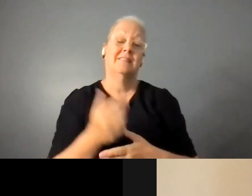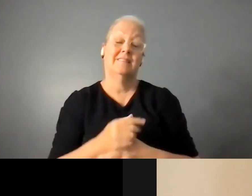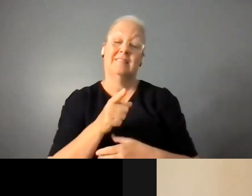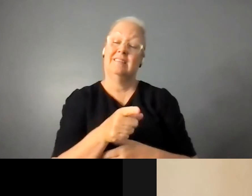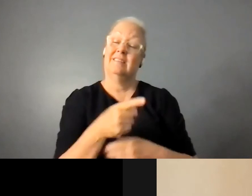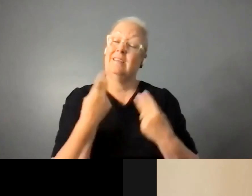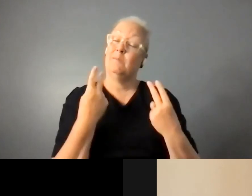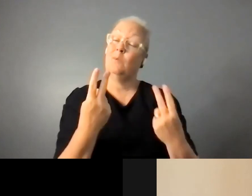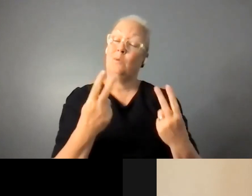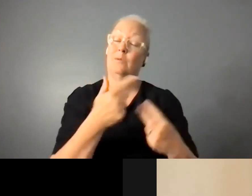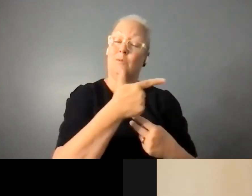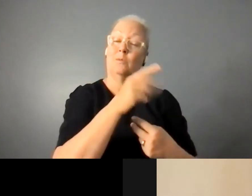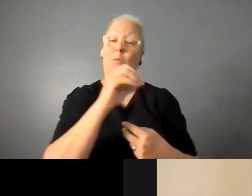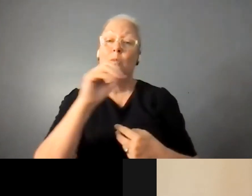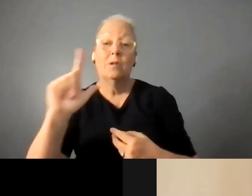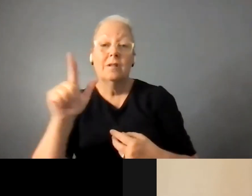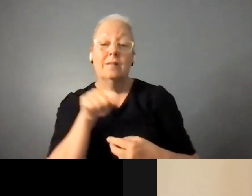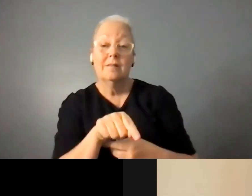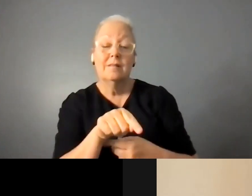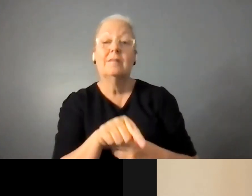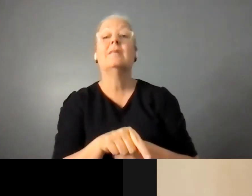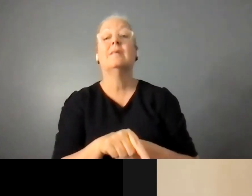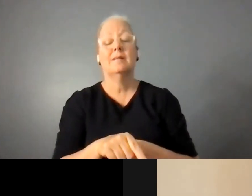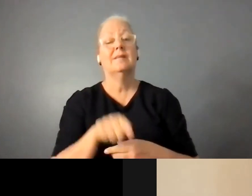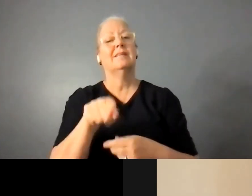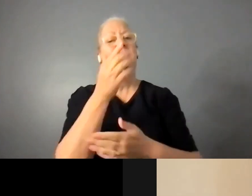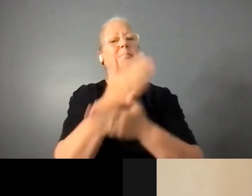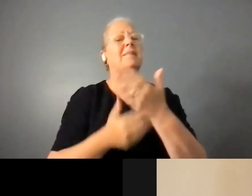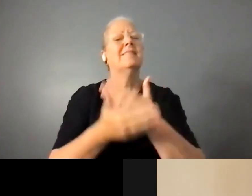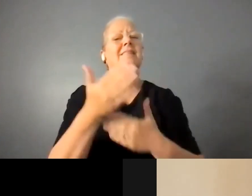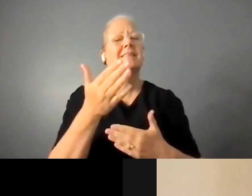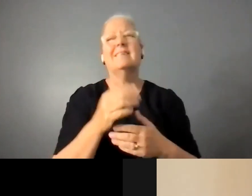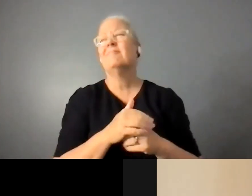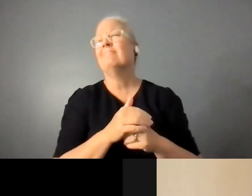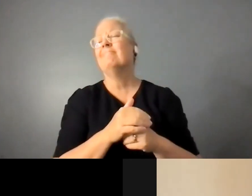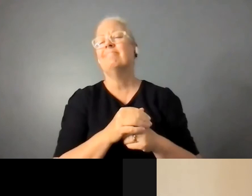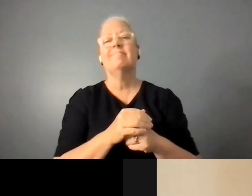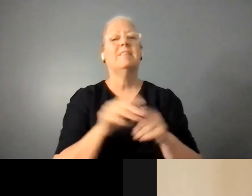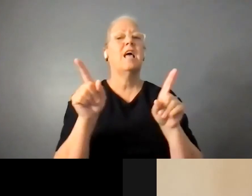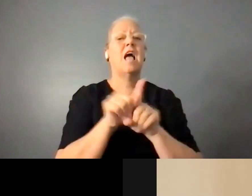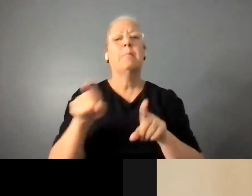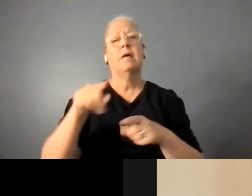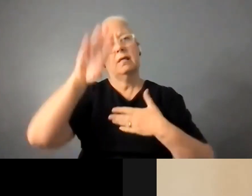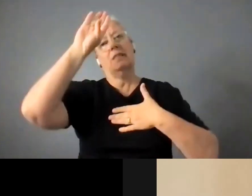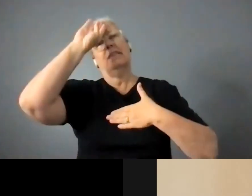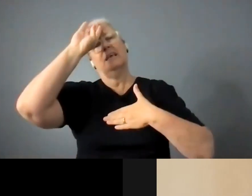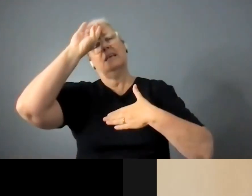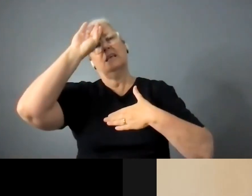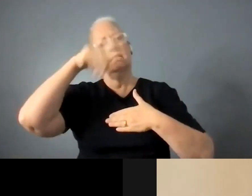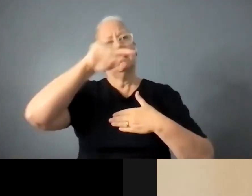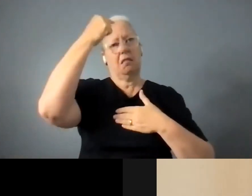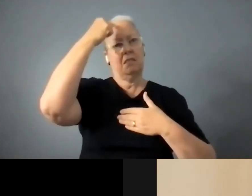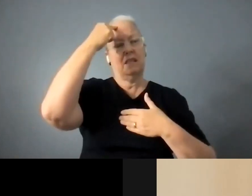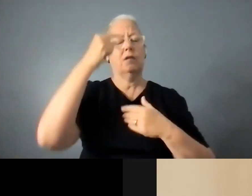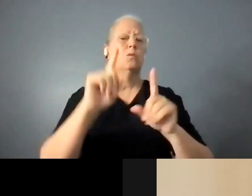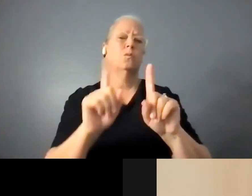order for disability. Disability shouldn't be considered as an illness, and that's an instrument that we can use, a tool that